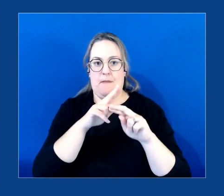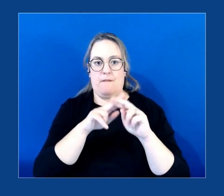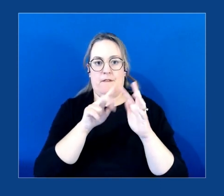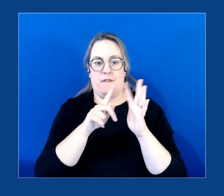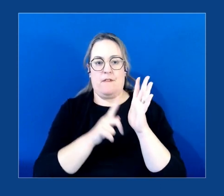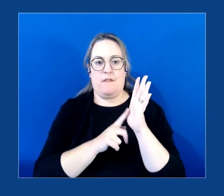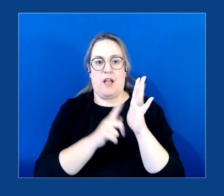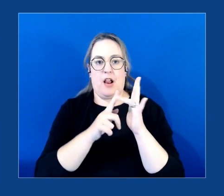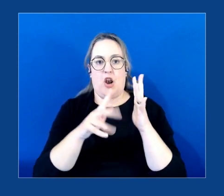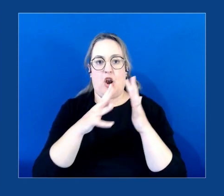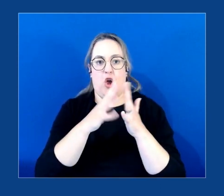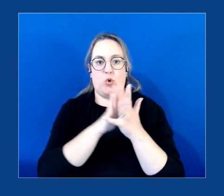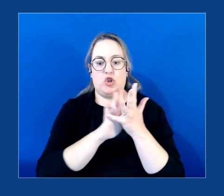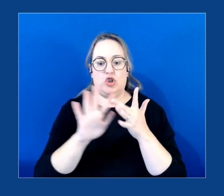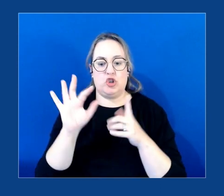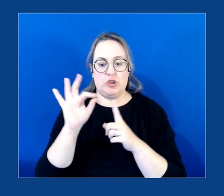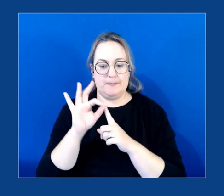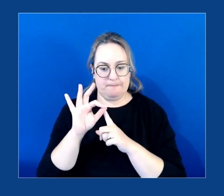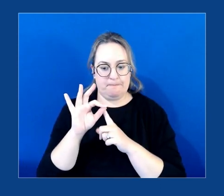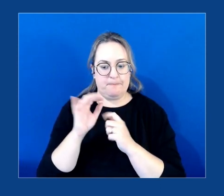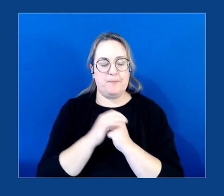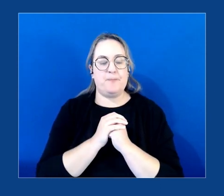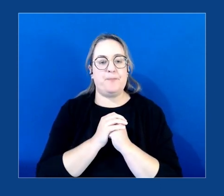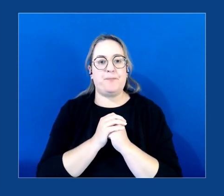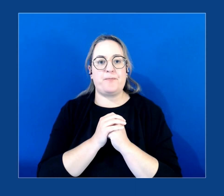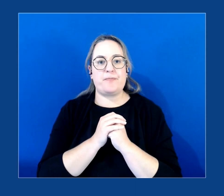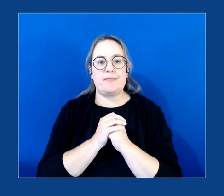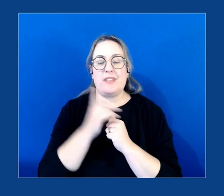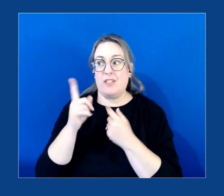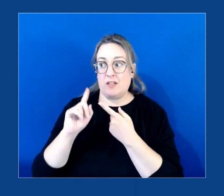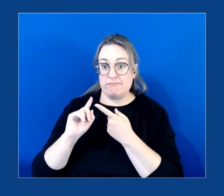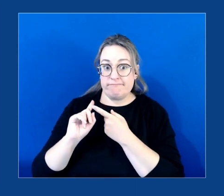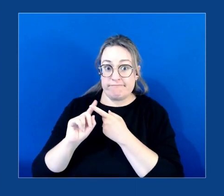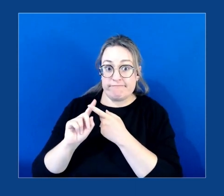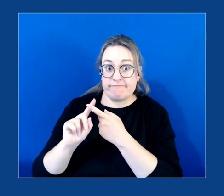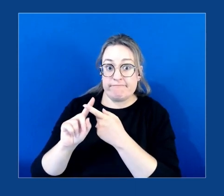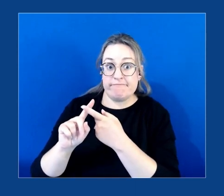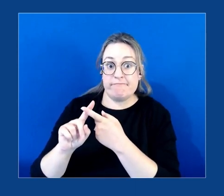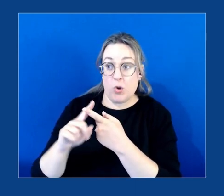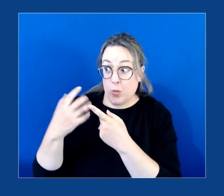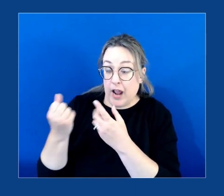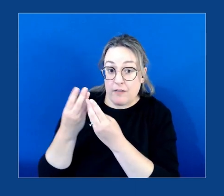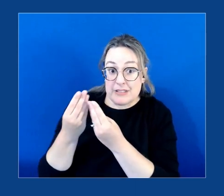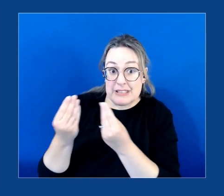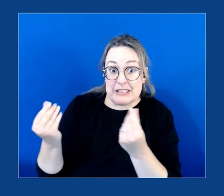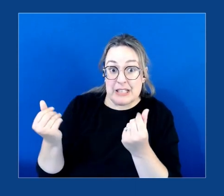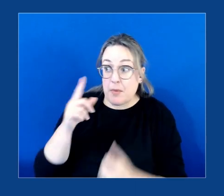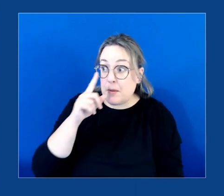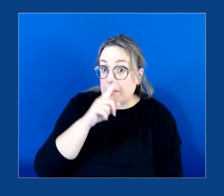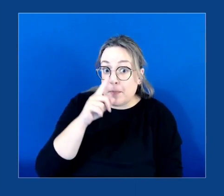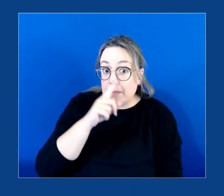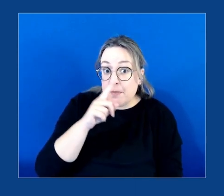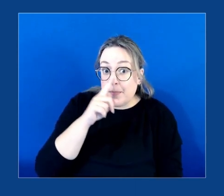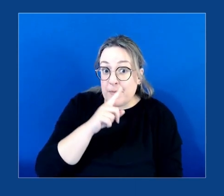system. And that has gone on, and we have some of those people,